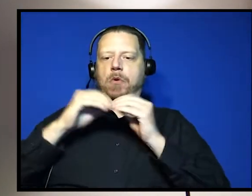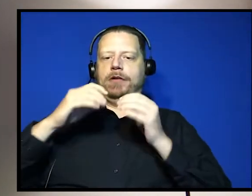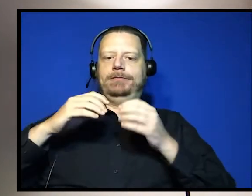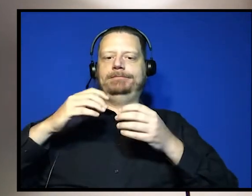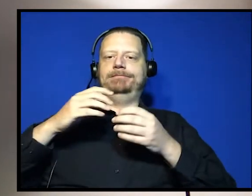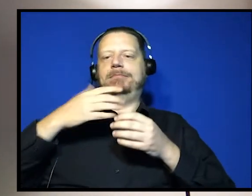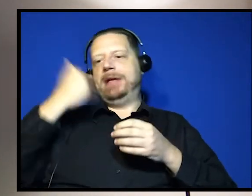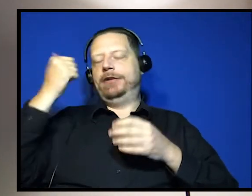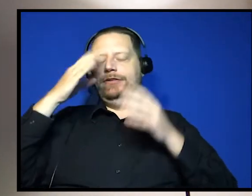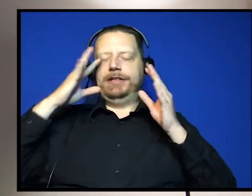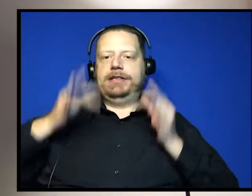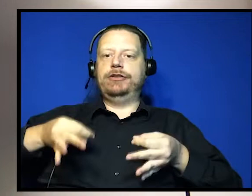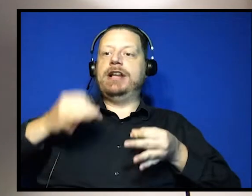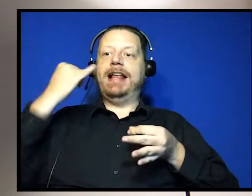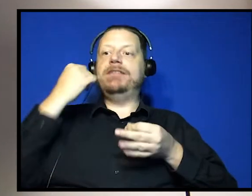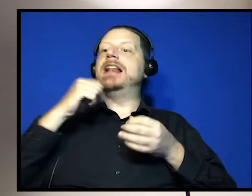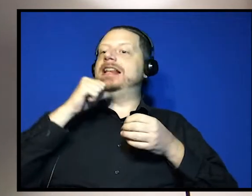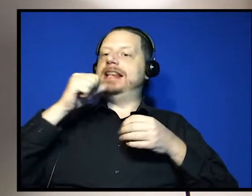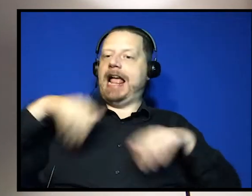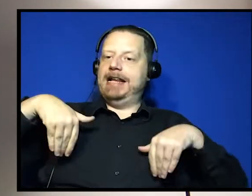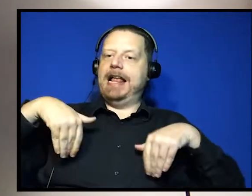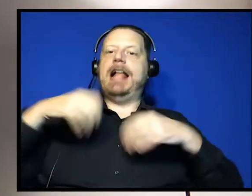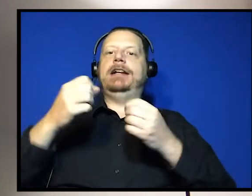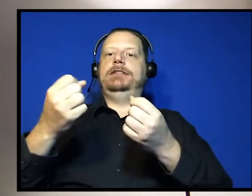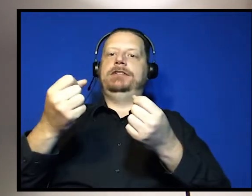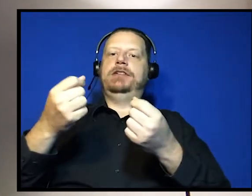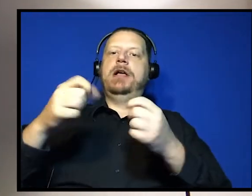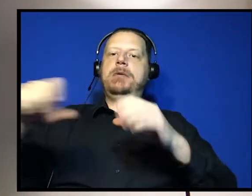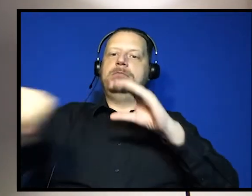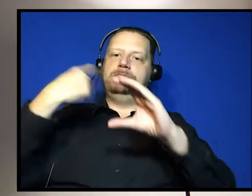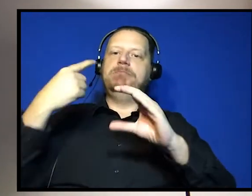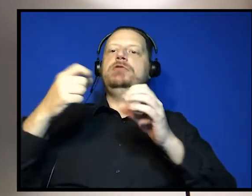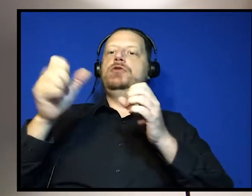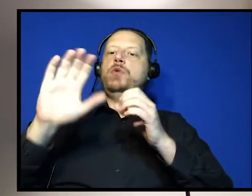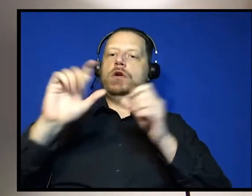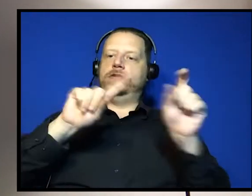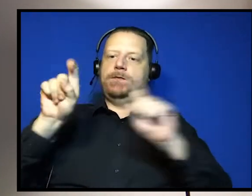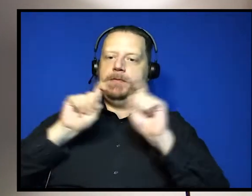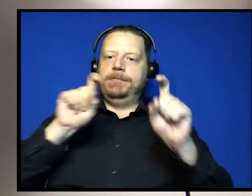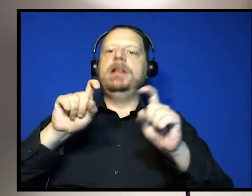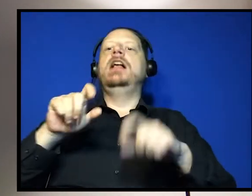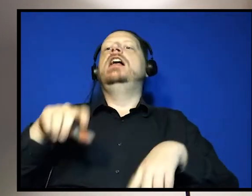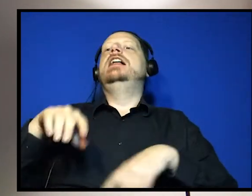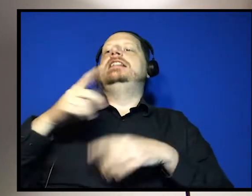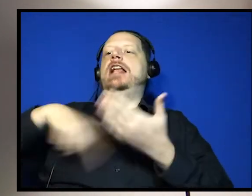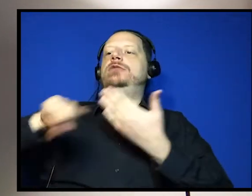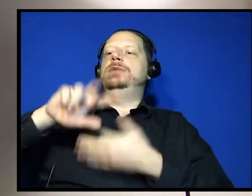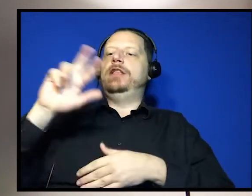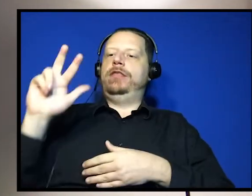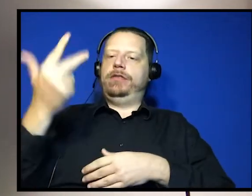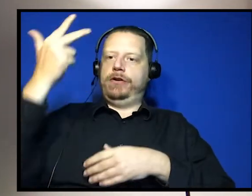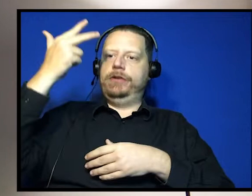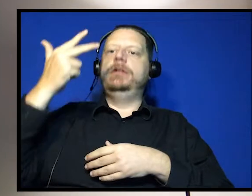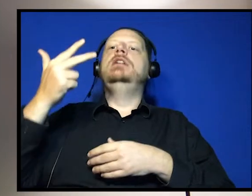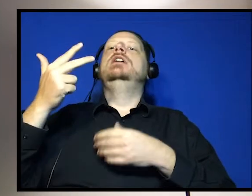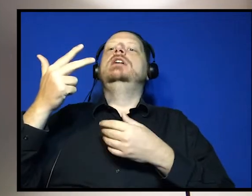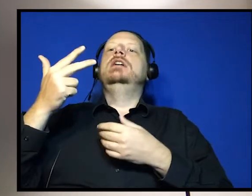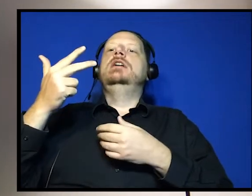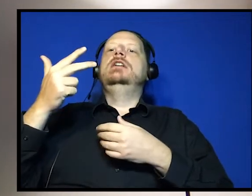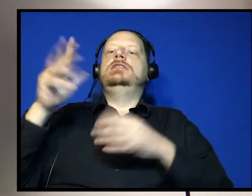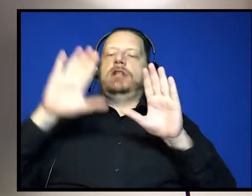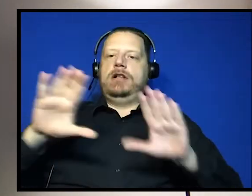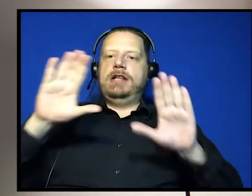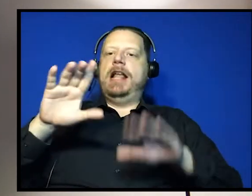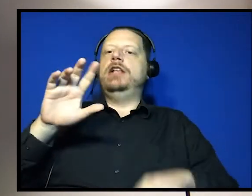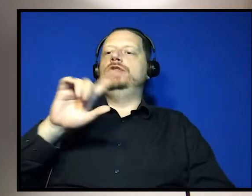please do so. Wednesday is our third Advent Faith Sharing meeting. Please join us on Zoom from 7 to